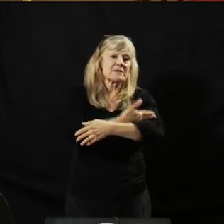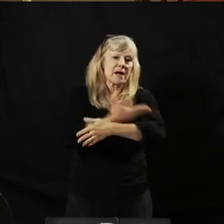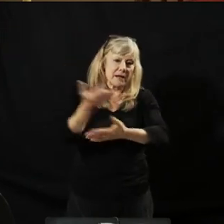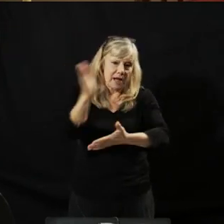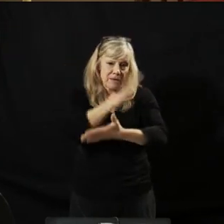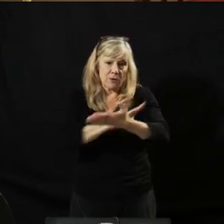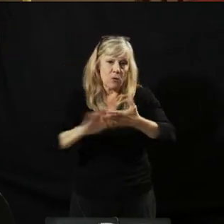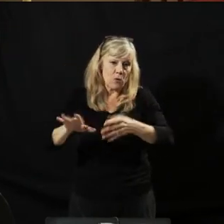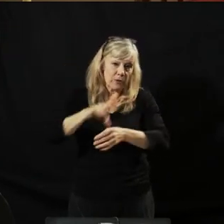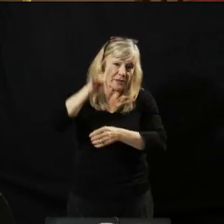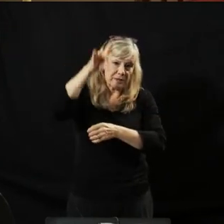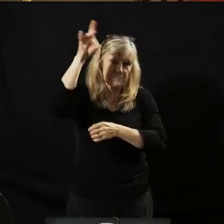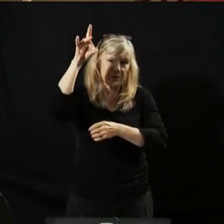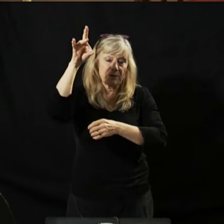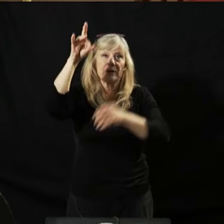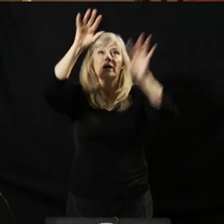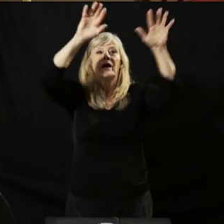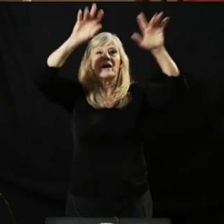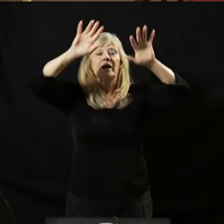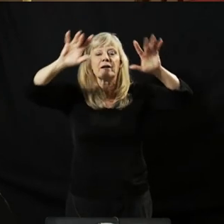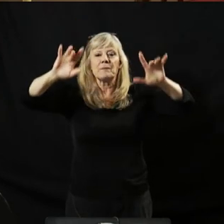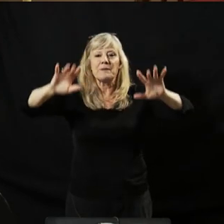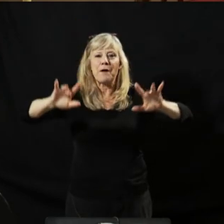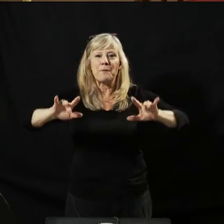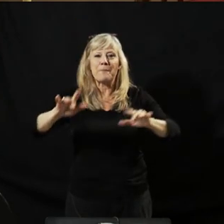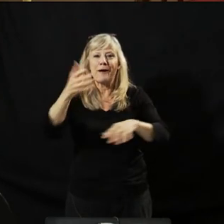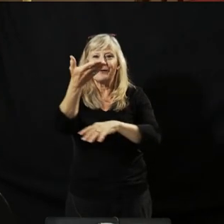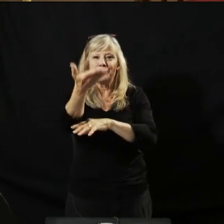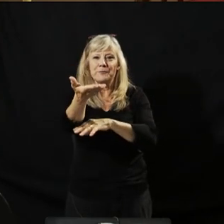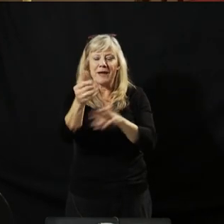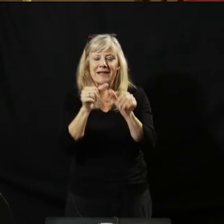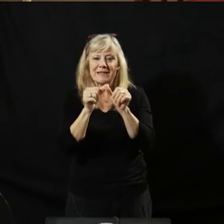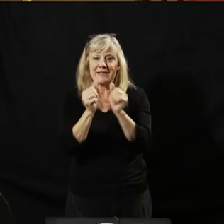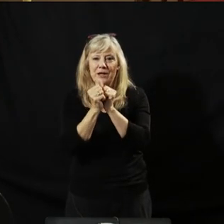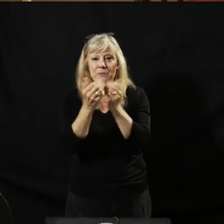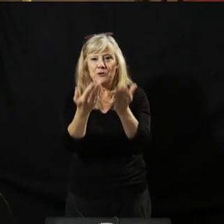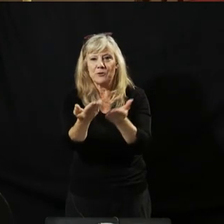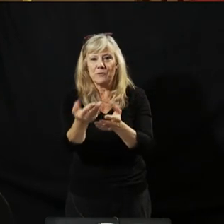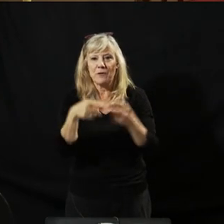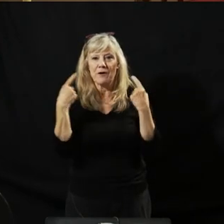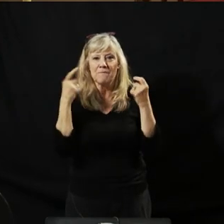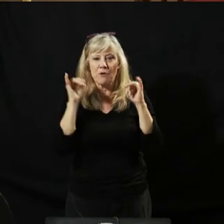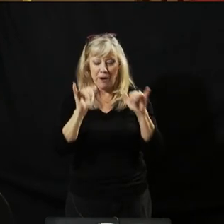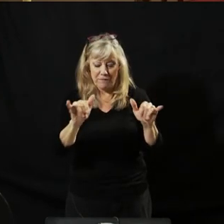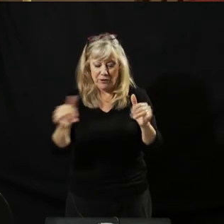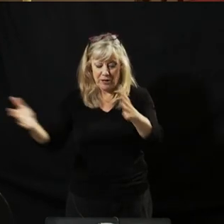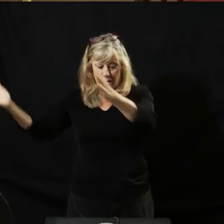the Holy Spirit come down upon you and remain with you forever.